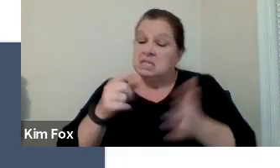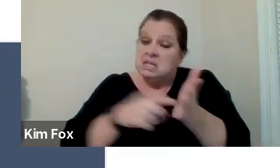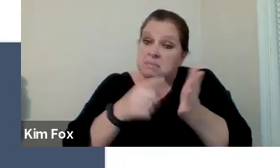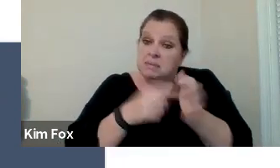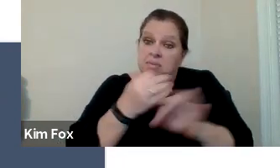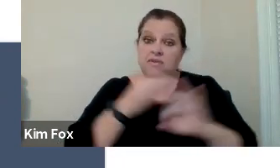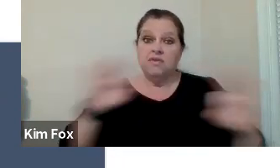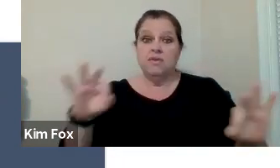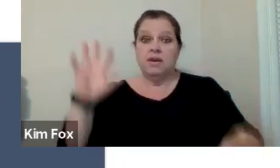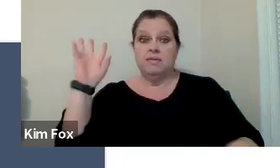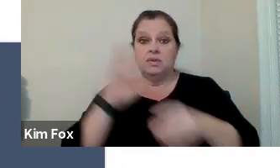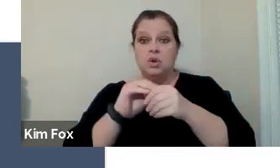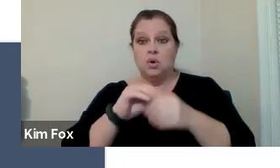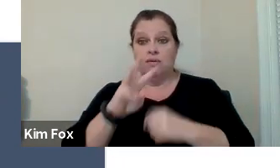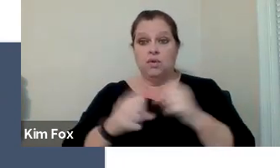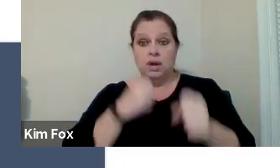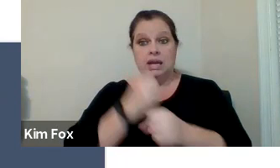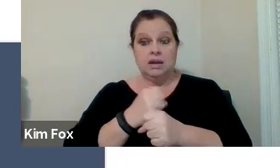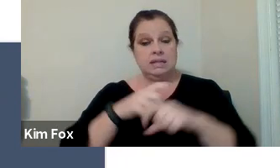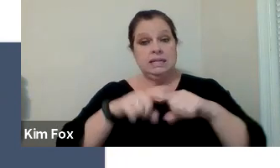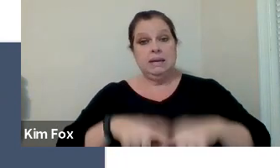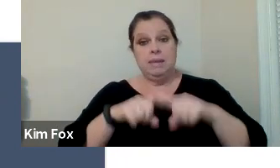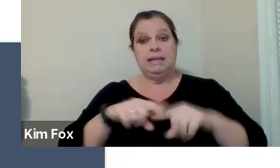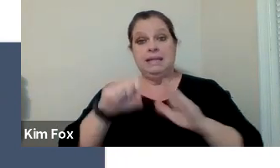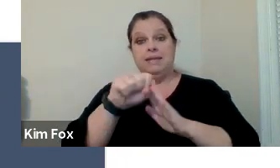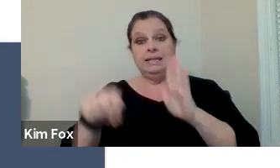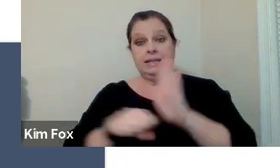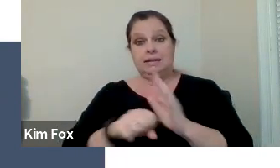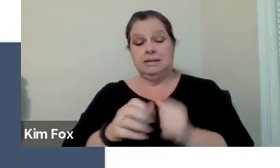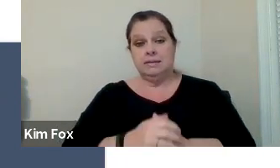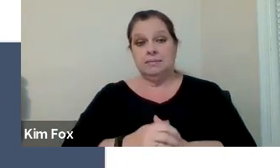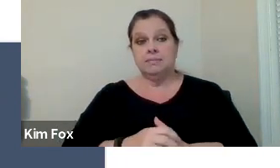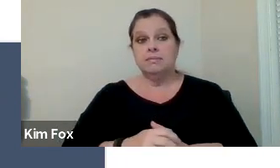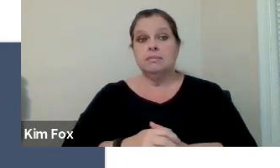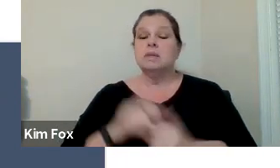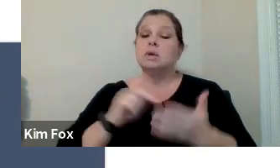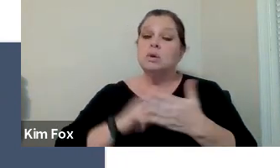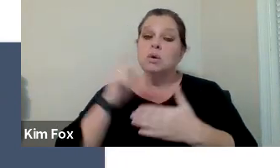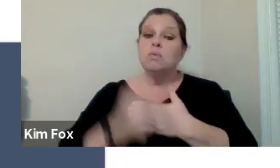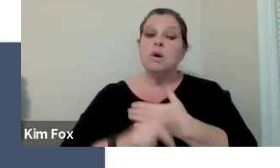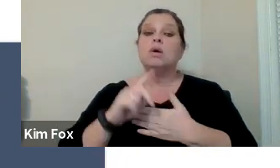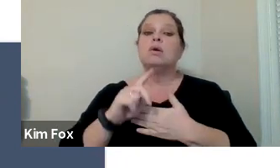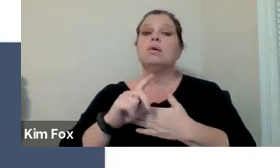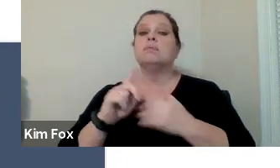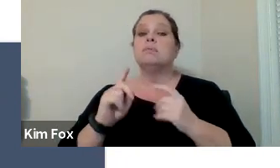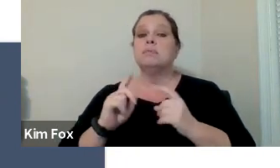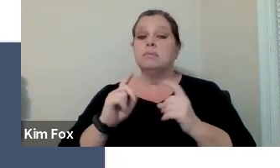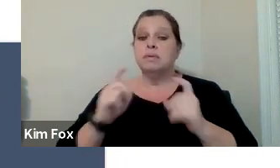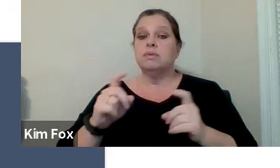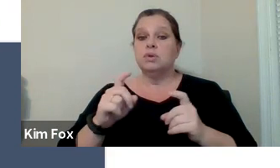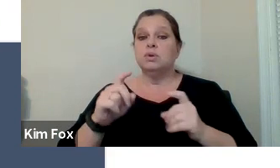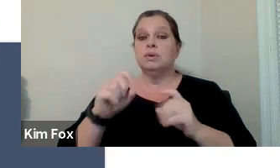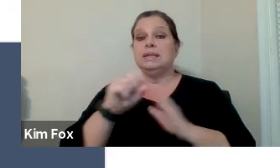the full 4 years. It just depends on the states. These programs are usually administered through the state departments of